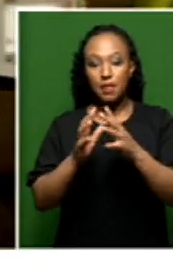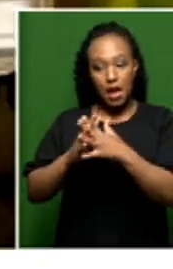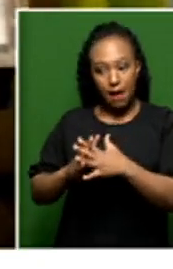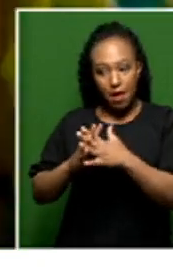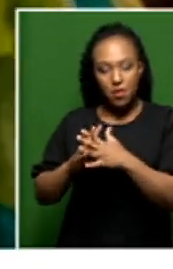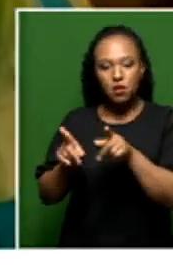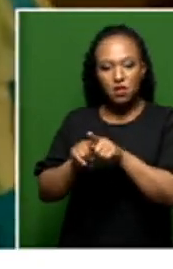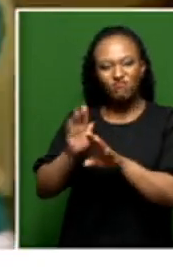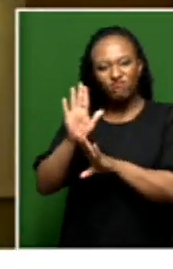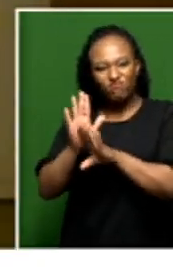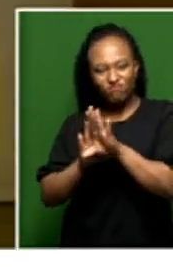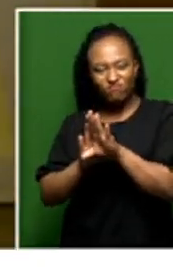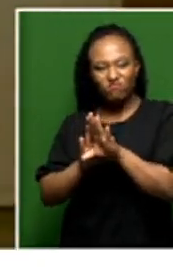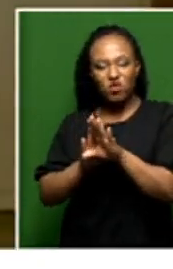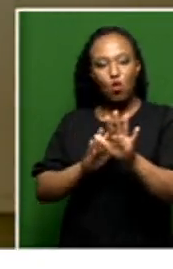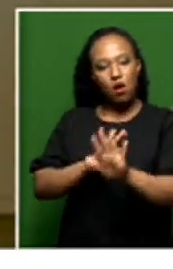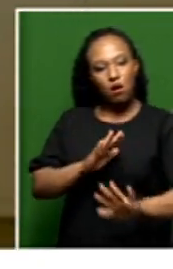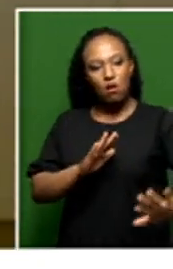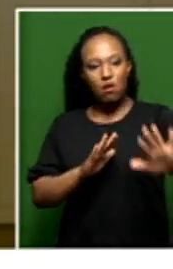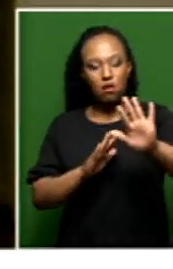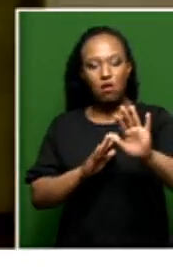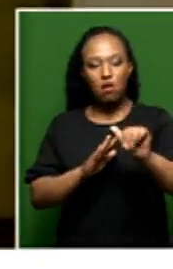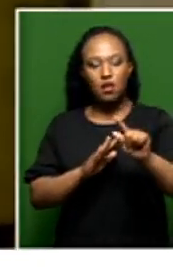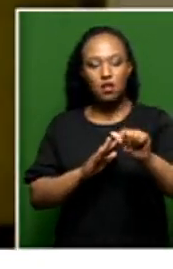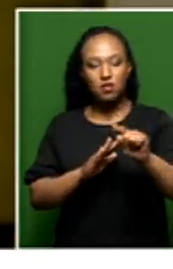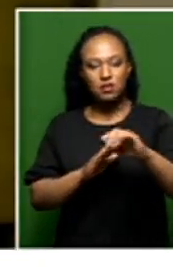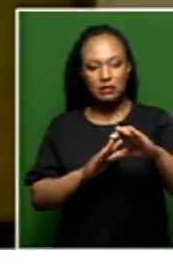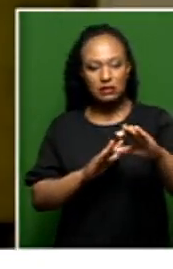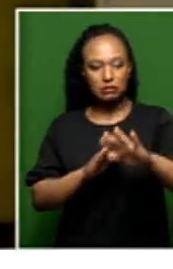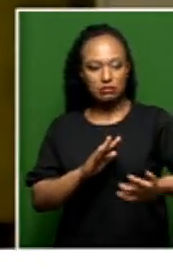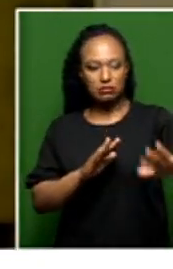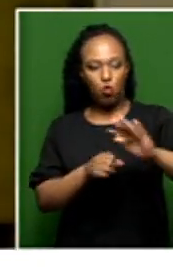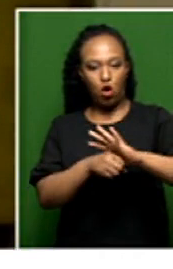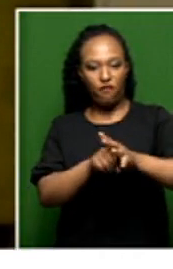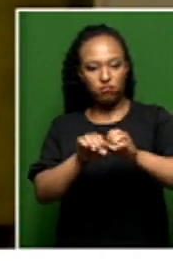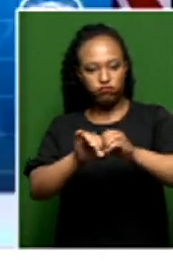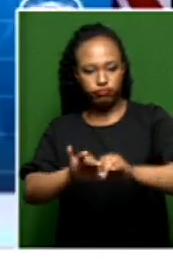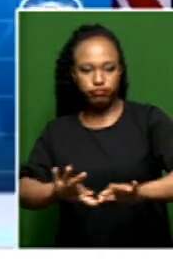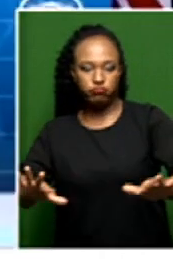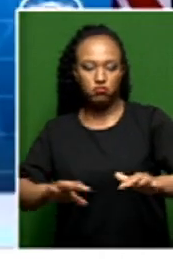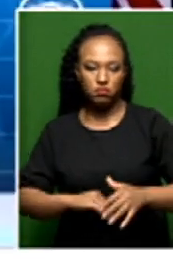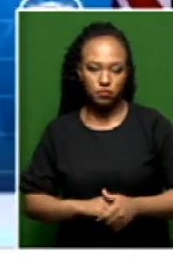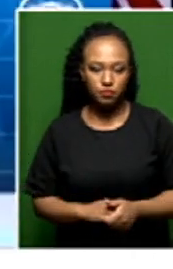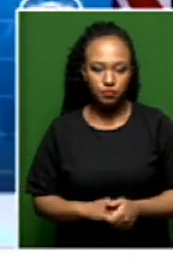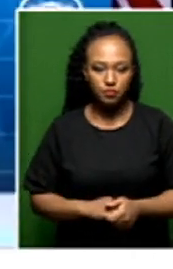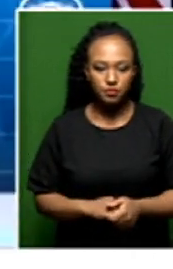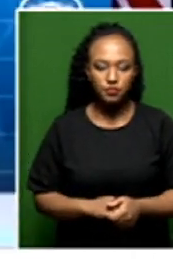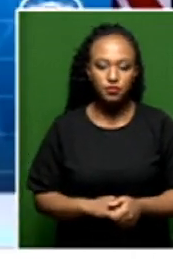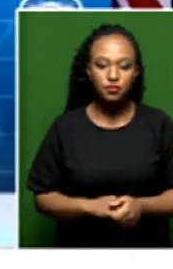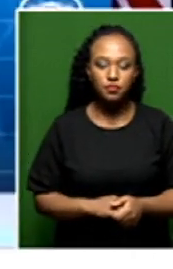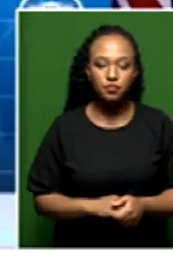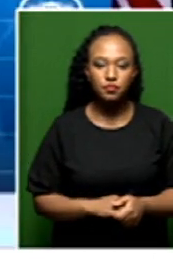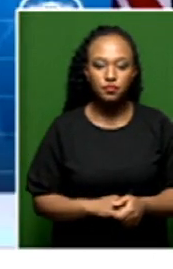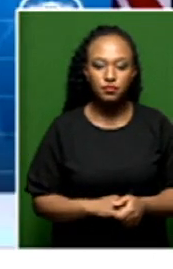given the historical transatlantic lag during this pandemic. We are not headed in that direction.